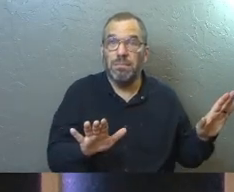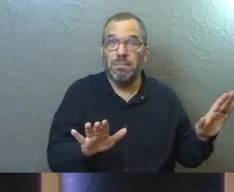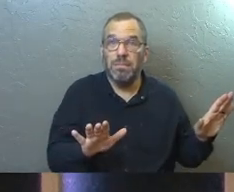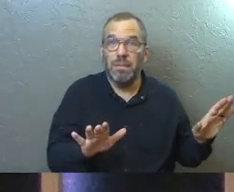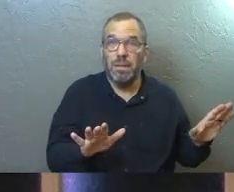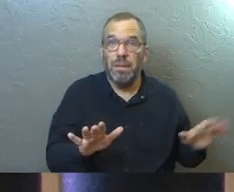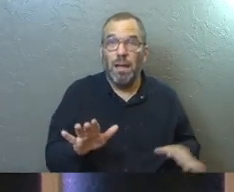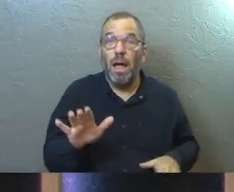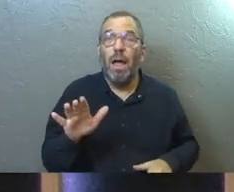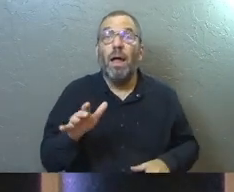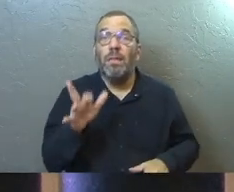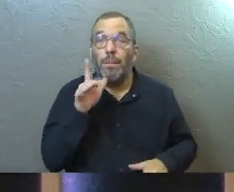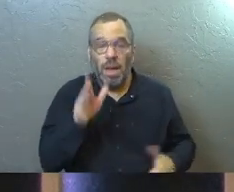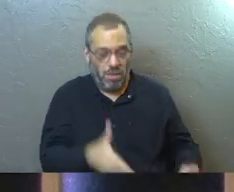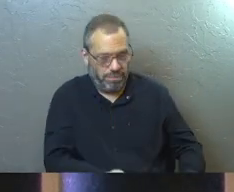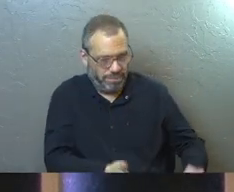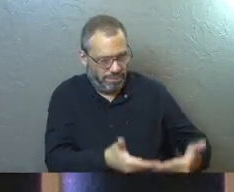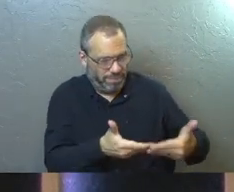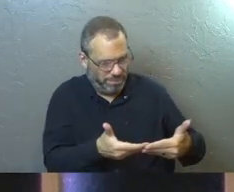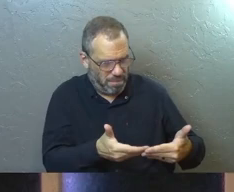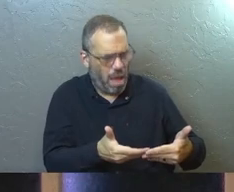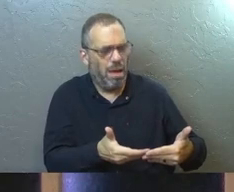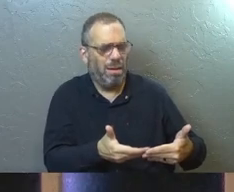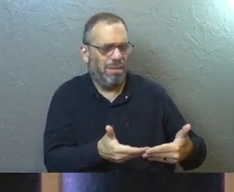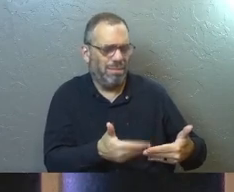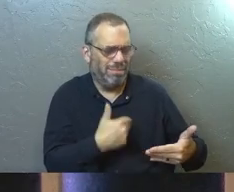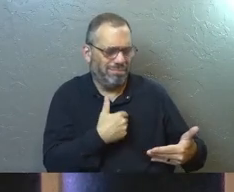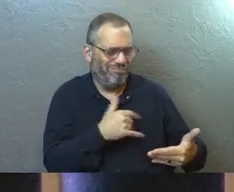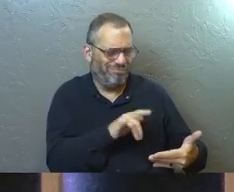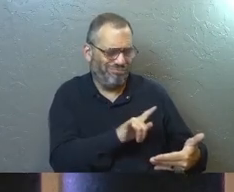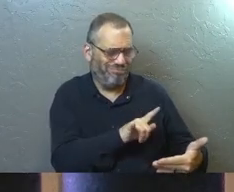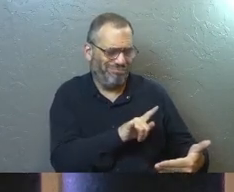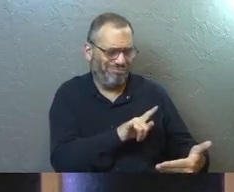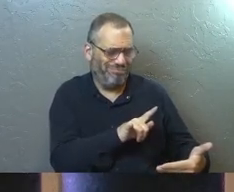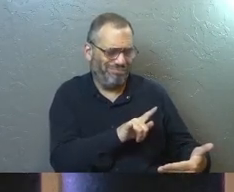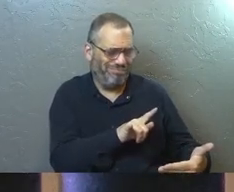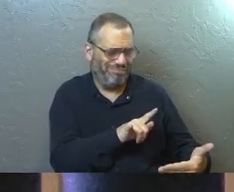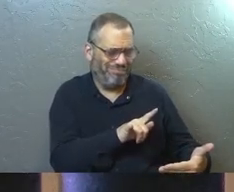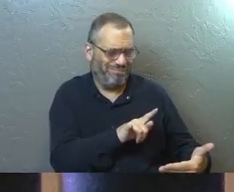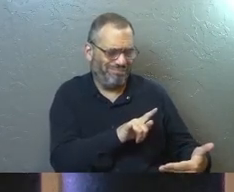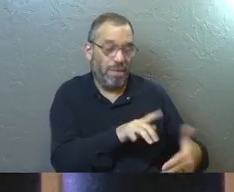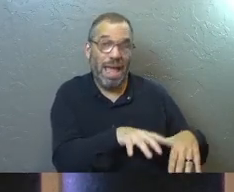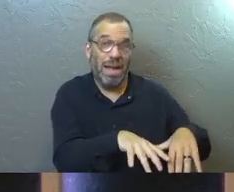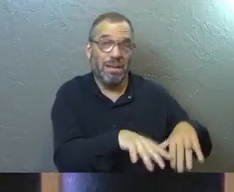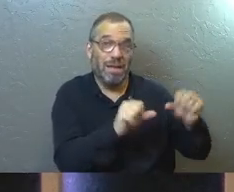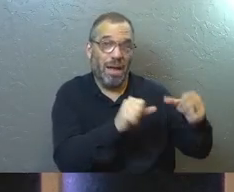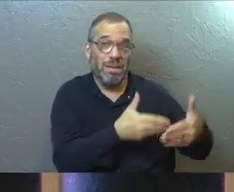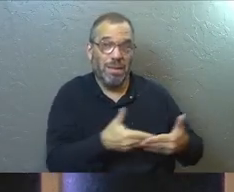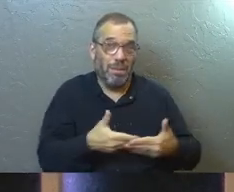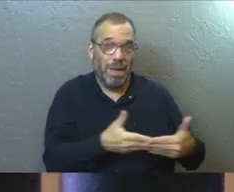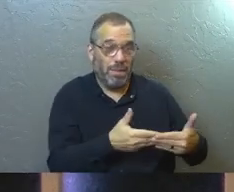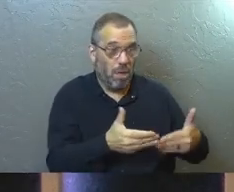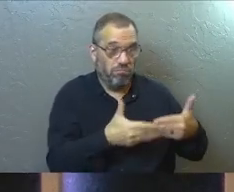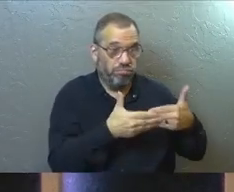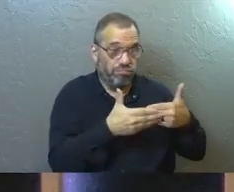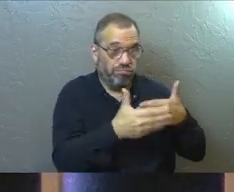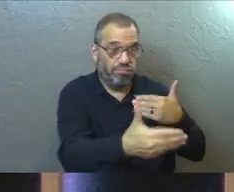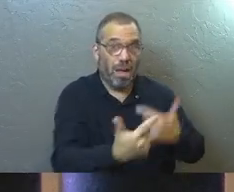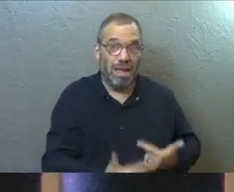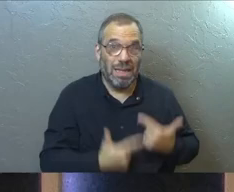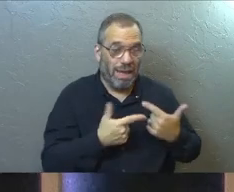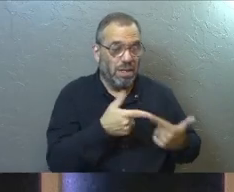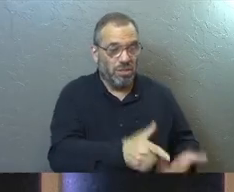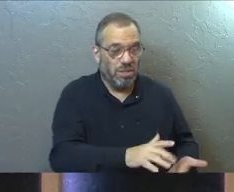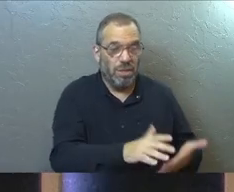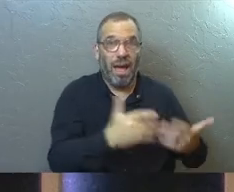She had looked on this child. She had found this child lovable and adopted it. And so for the rest of this baby's life,